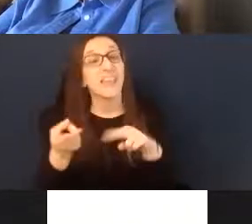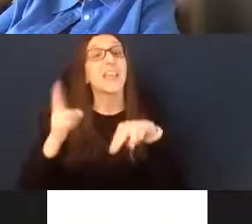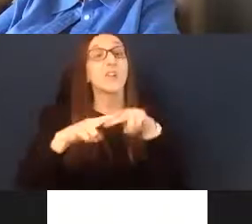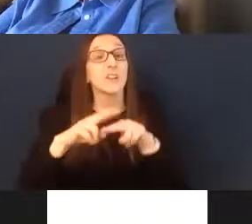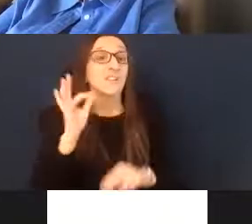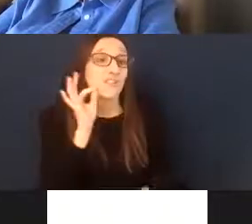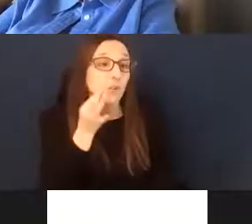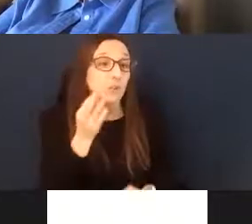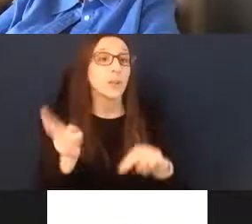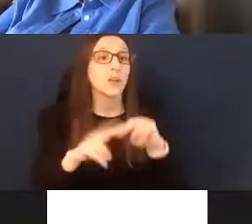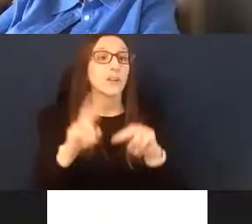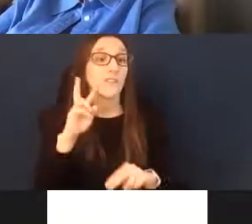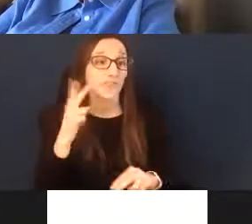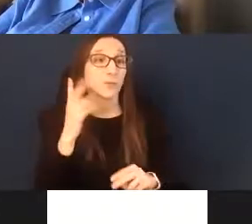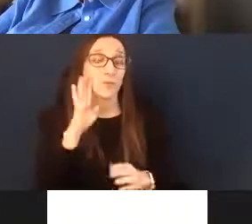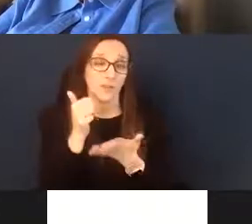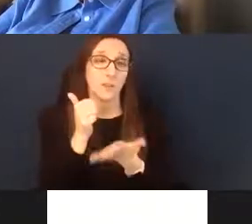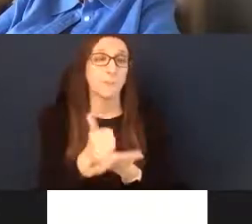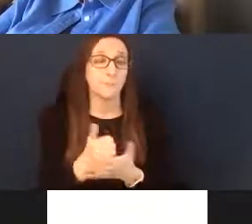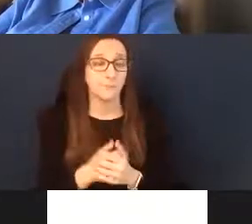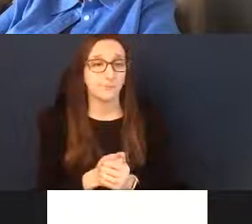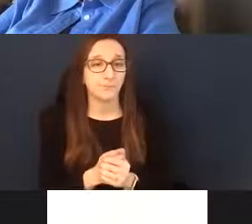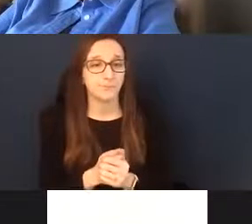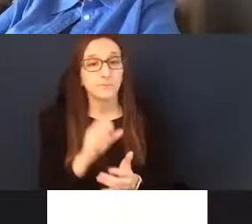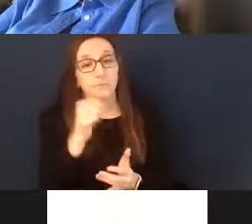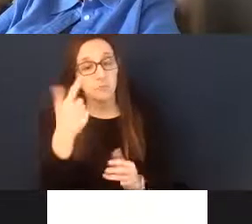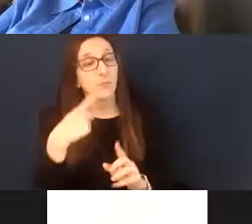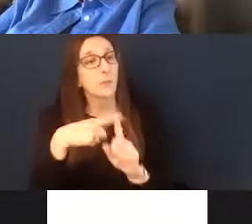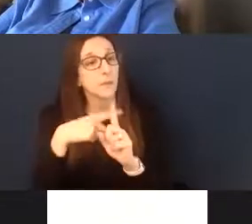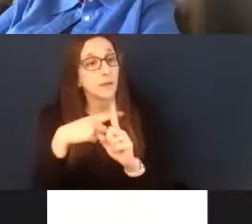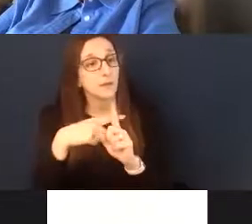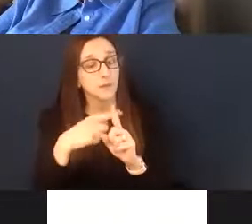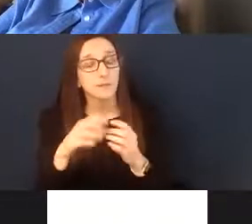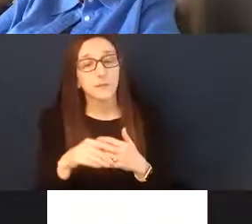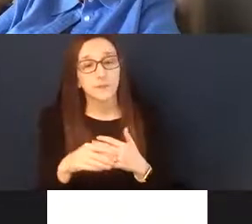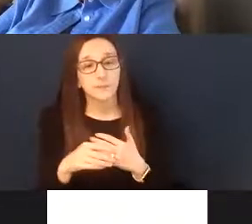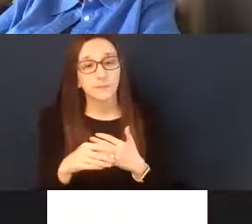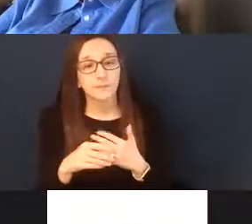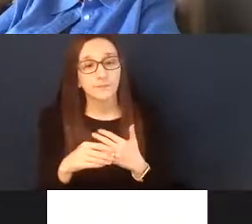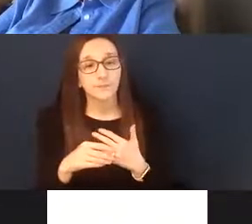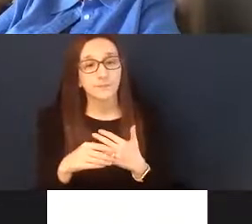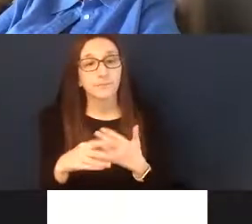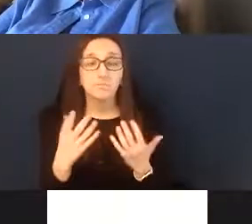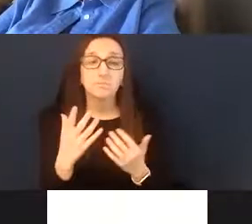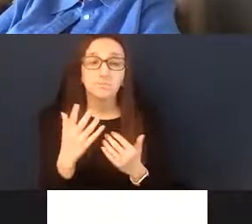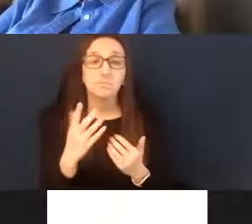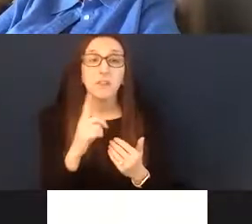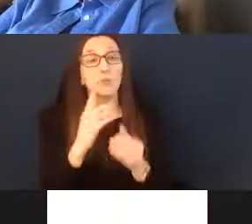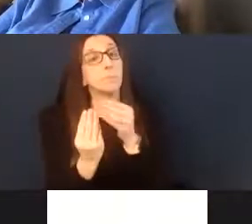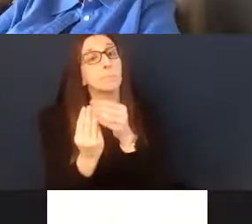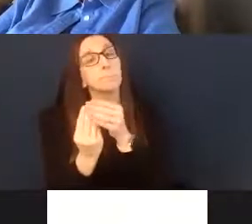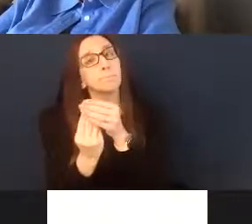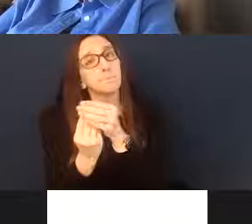that. Another positive of eating this paleo diet is that it is pretty plant-based.